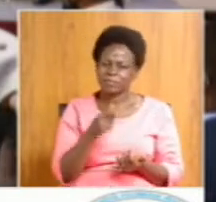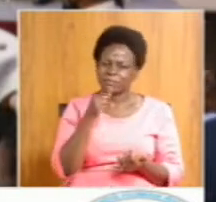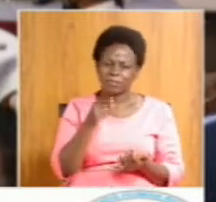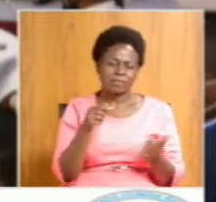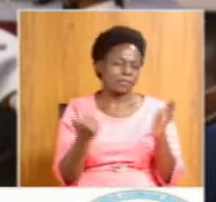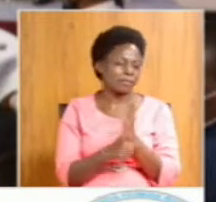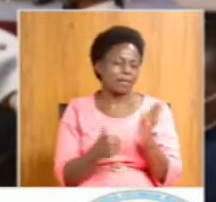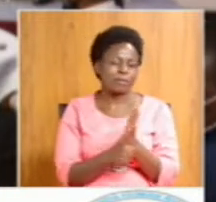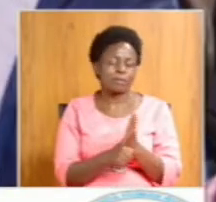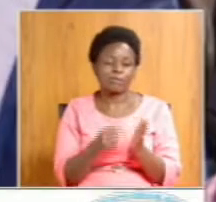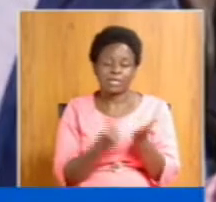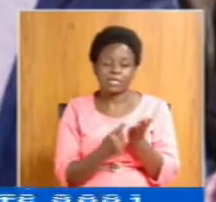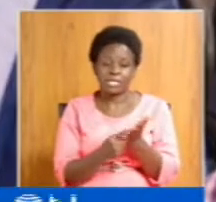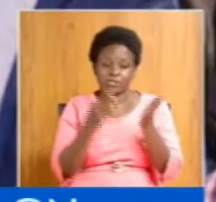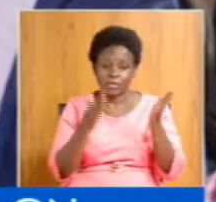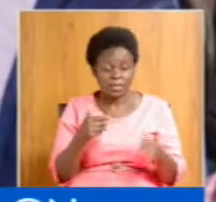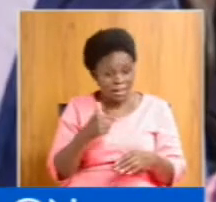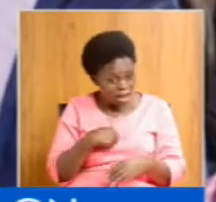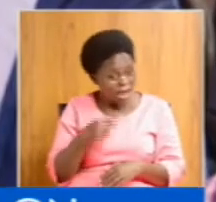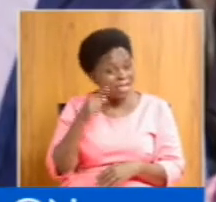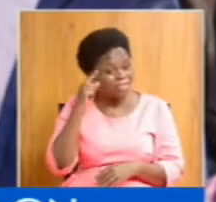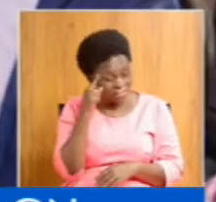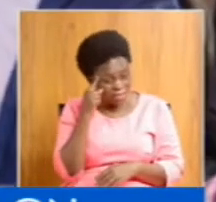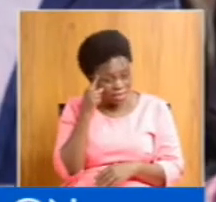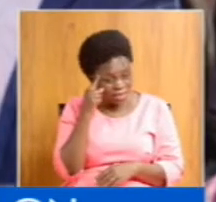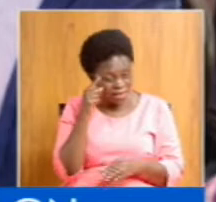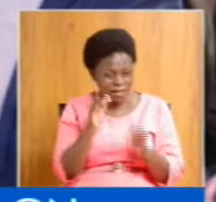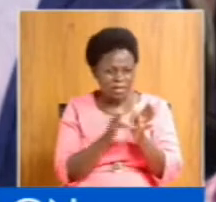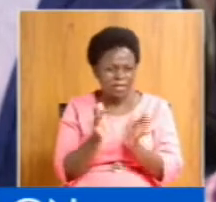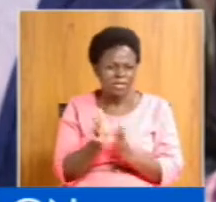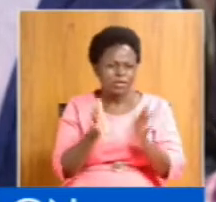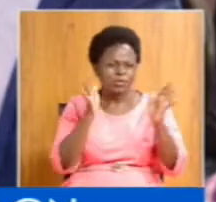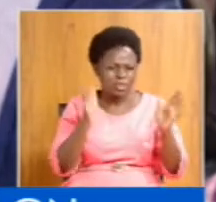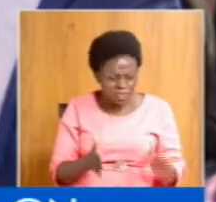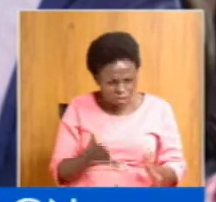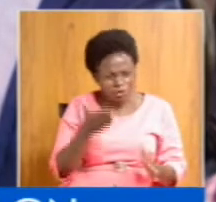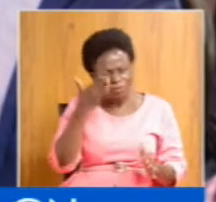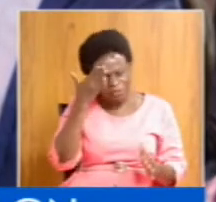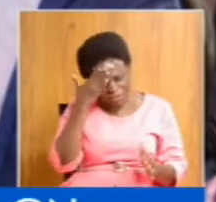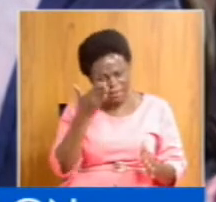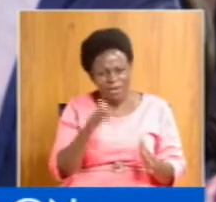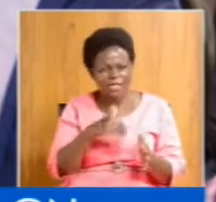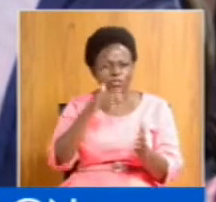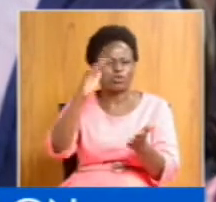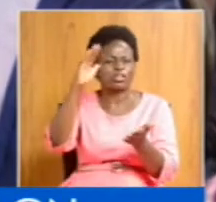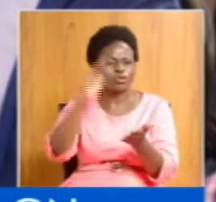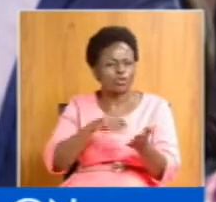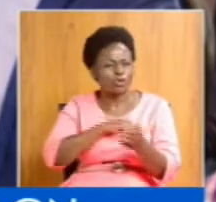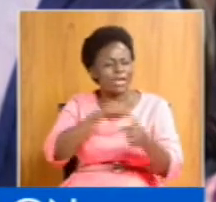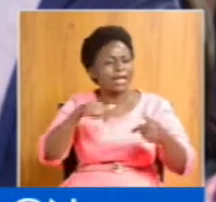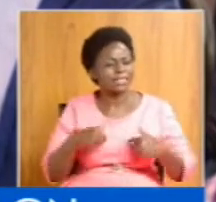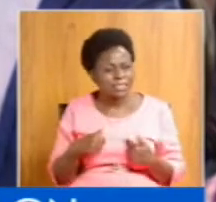has become a problem to us as Ugandans. I think Christianity or Islam or Buddhism has gone so low in